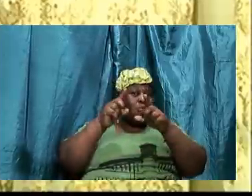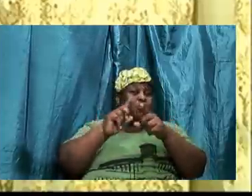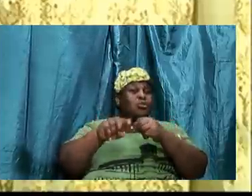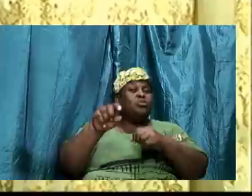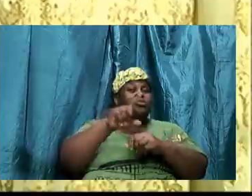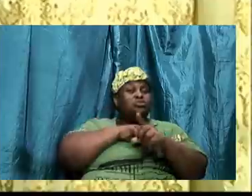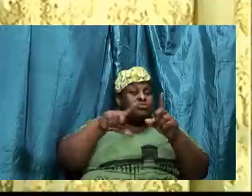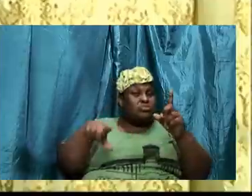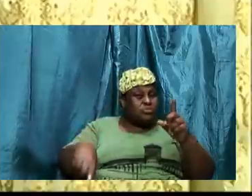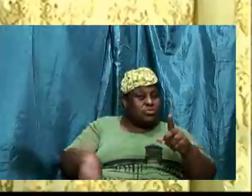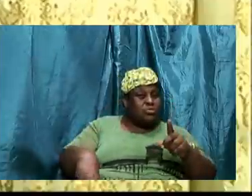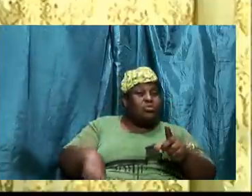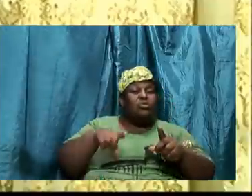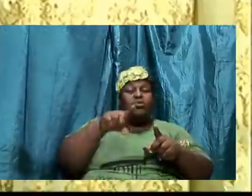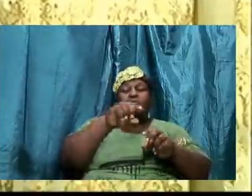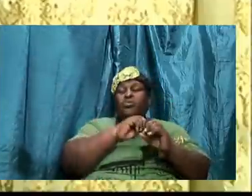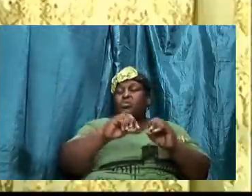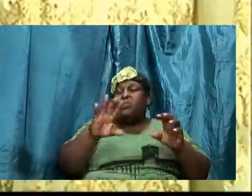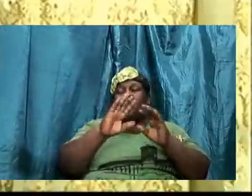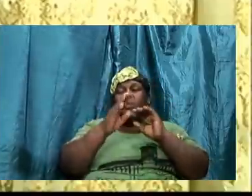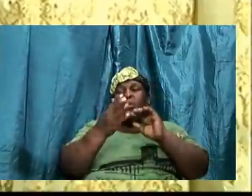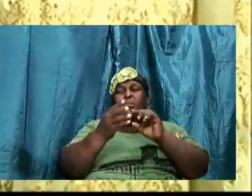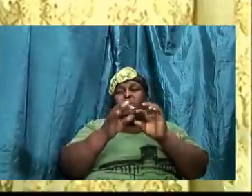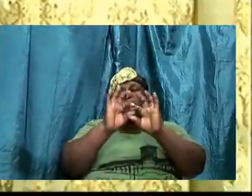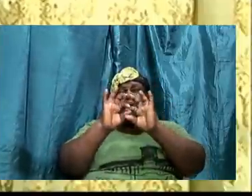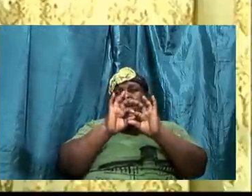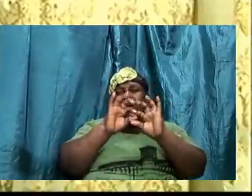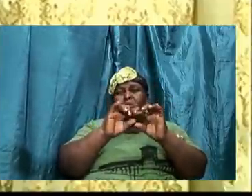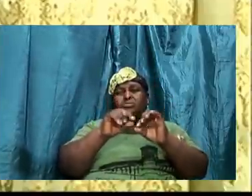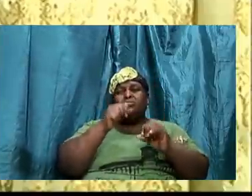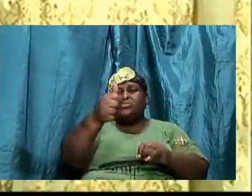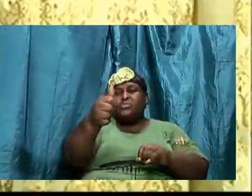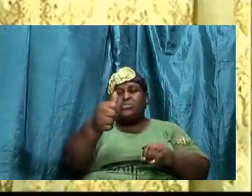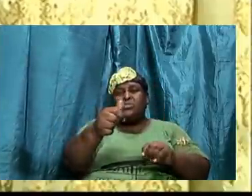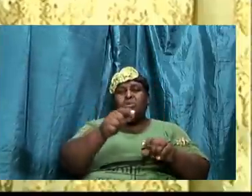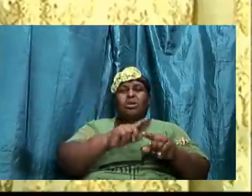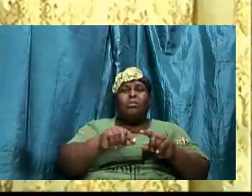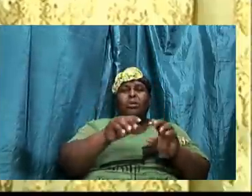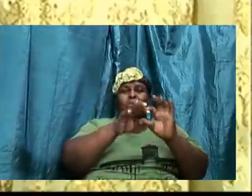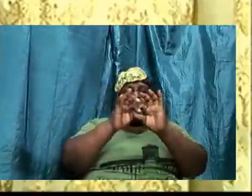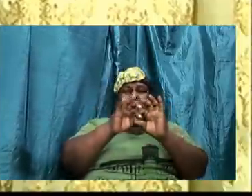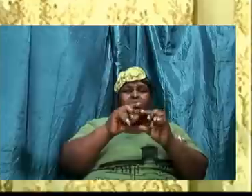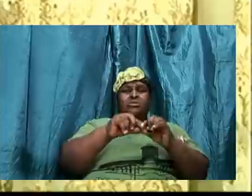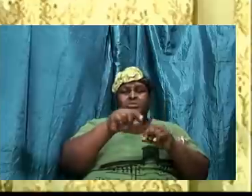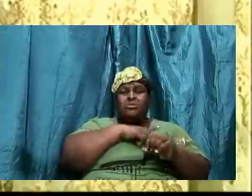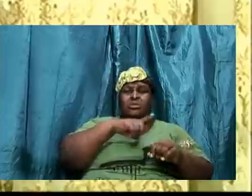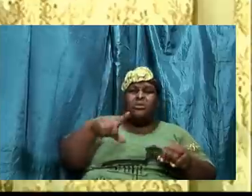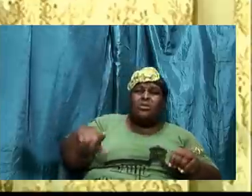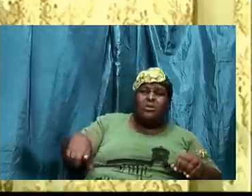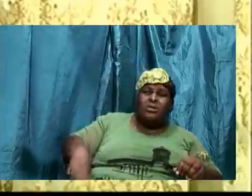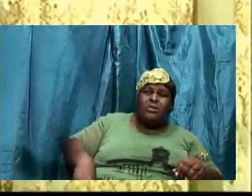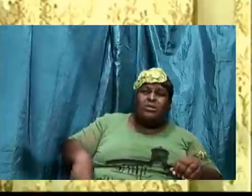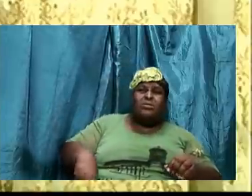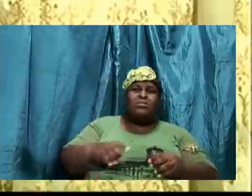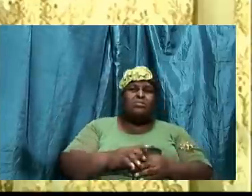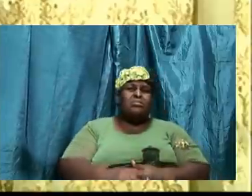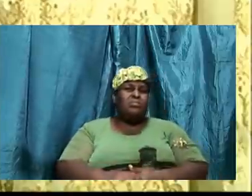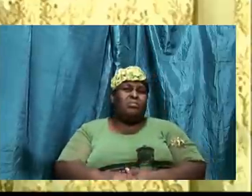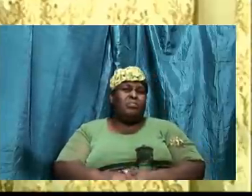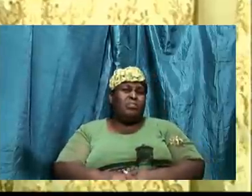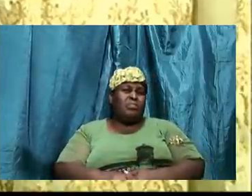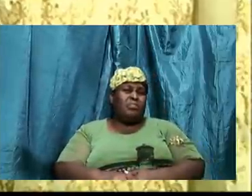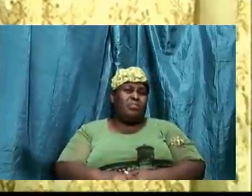You do not belong to your own, but you belong to the Lord. We also made mention